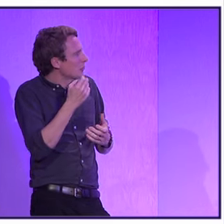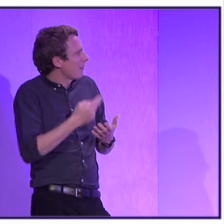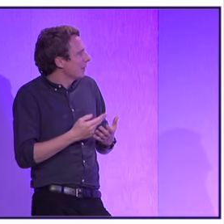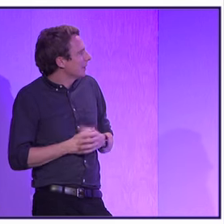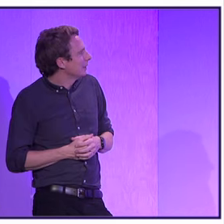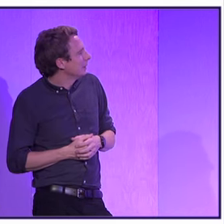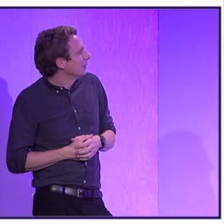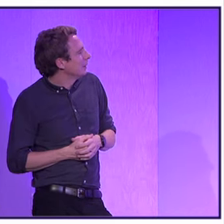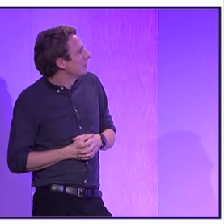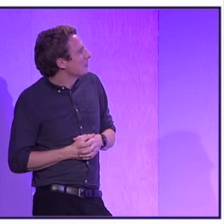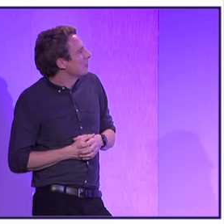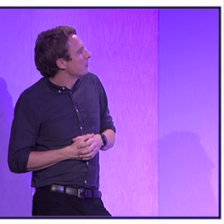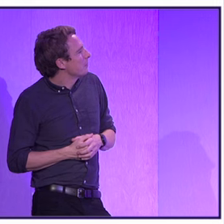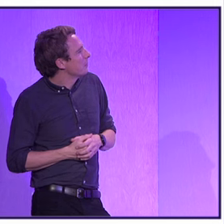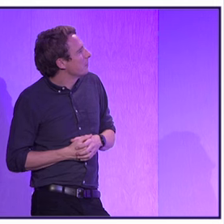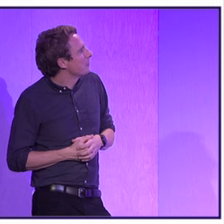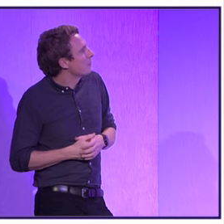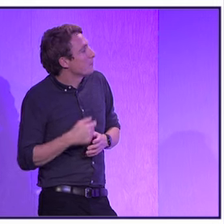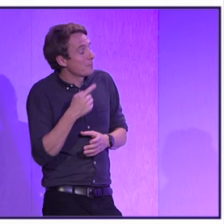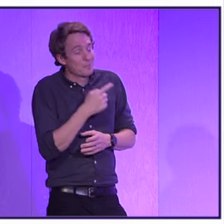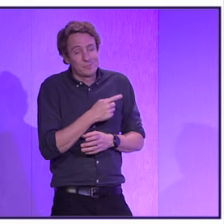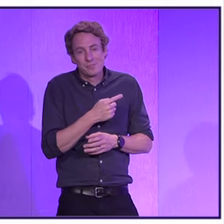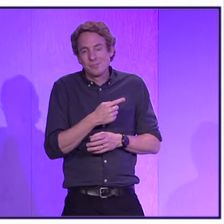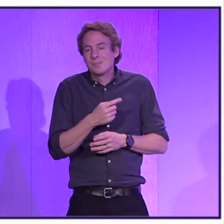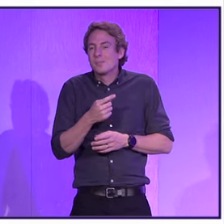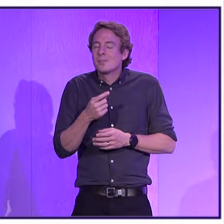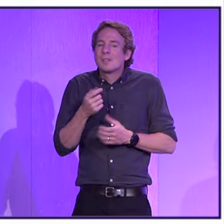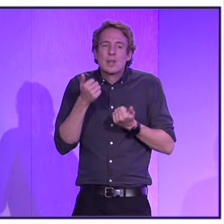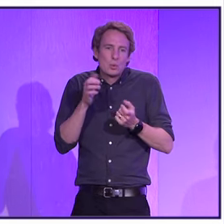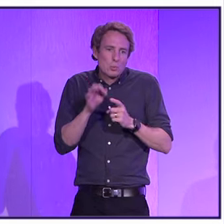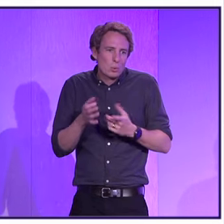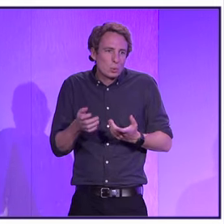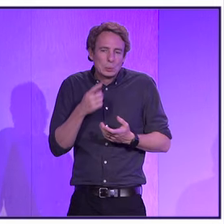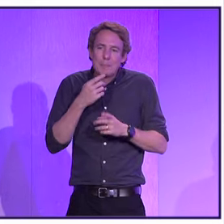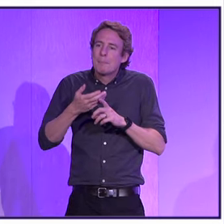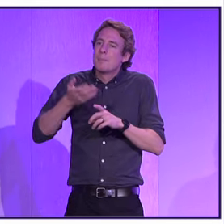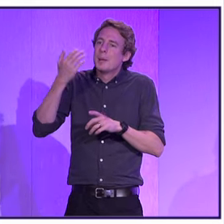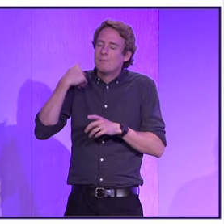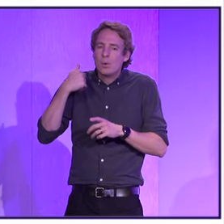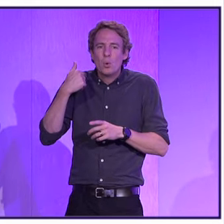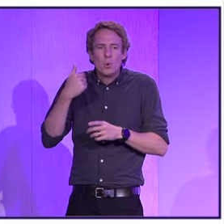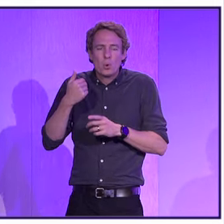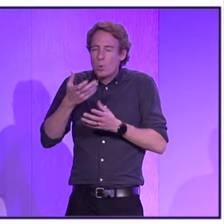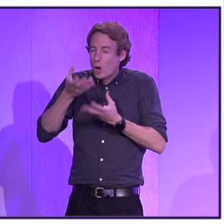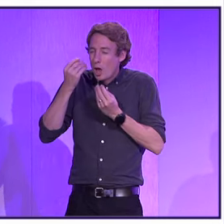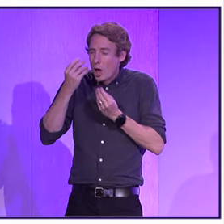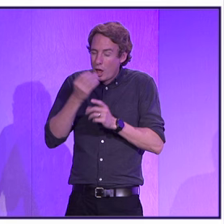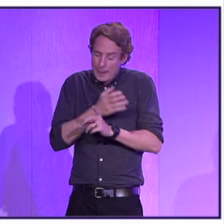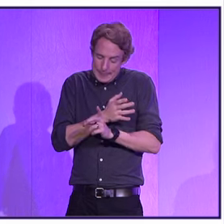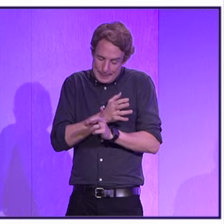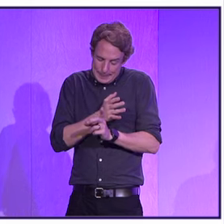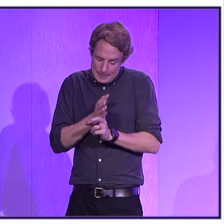So this particular graphic is making the point. It's making a good point that learning at work used to be very front-loaded.